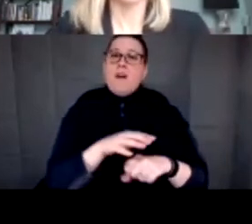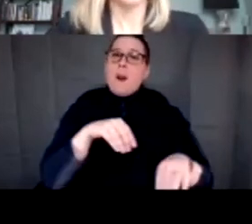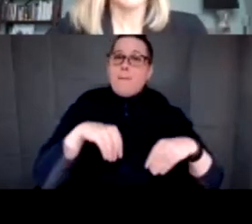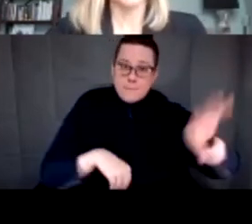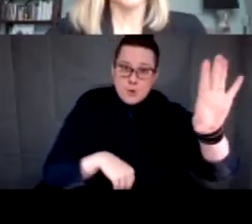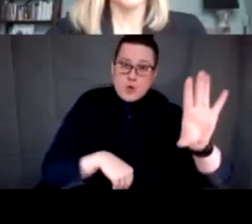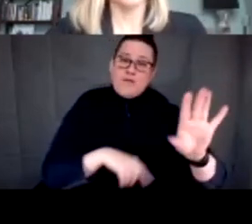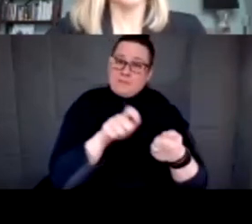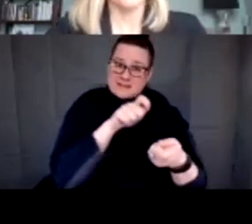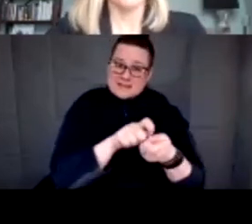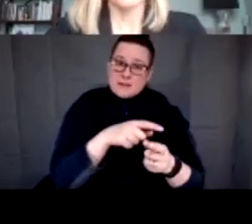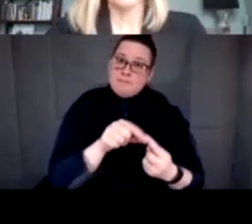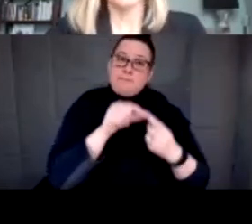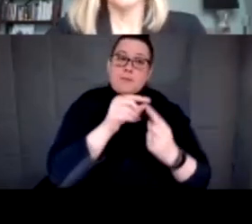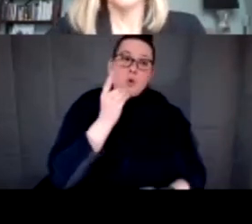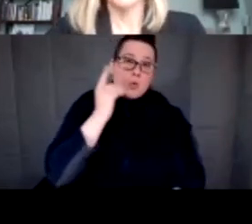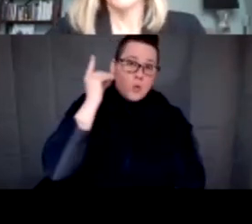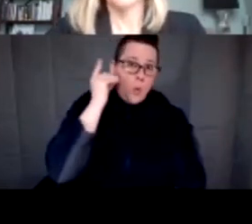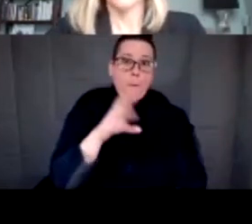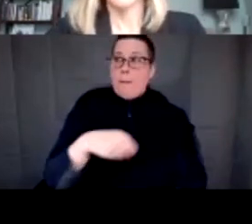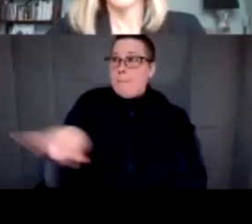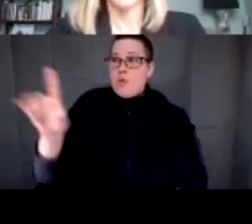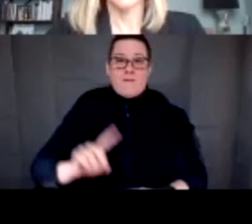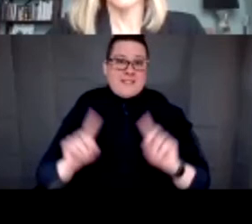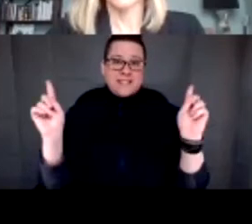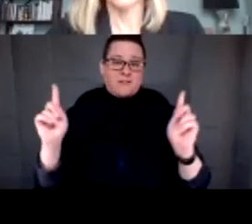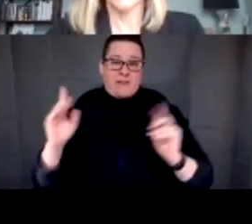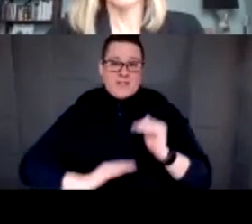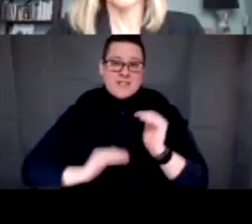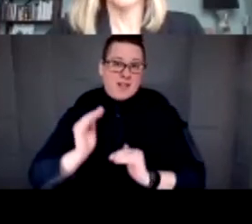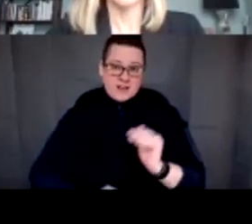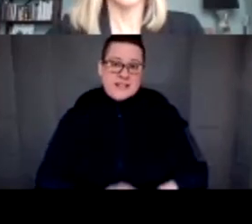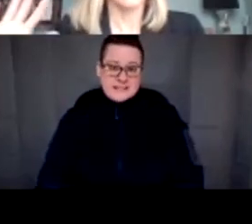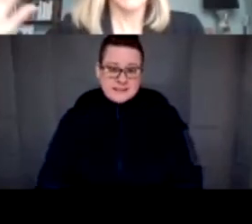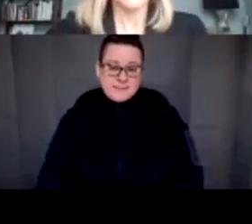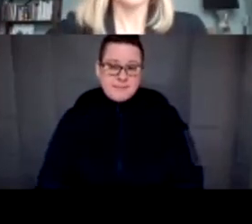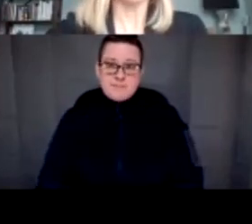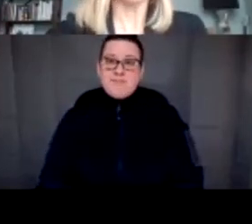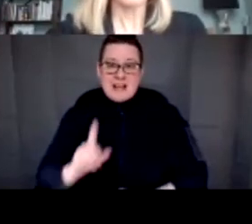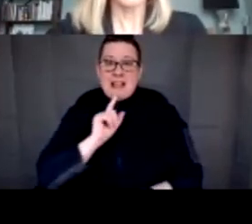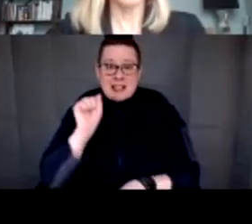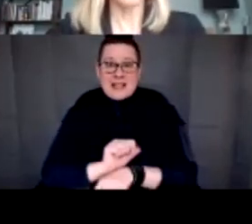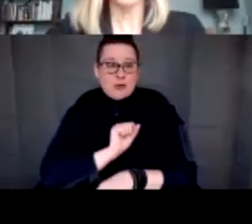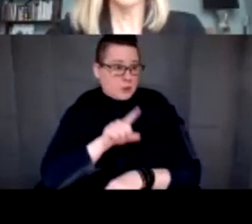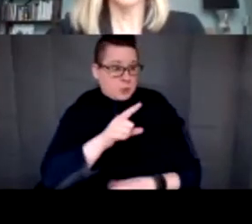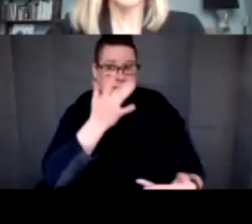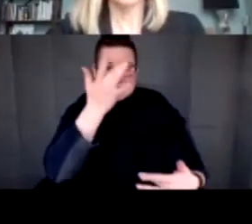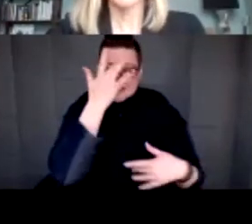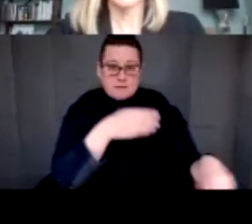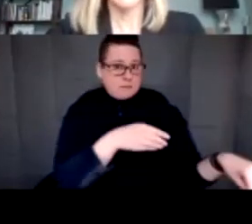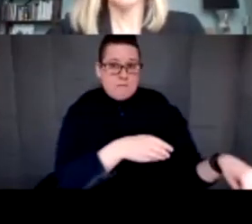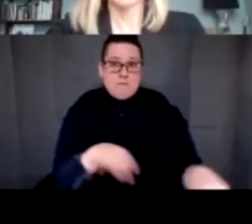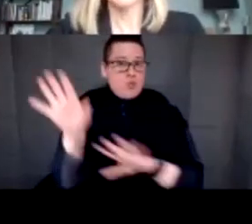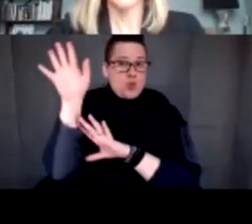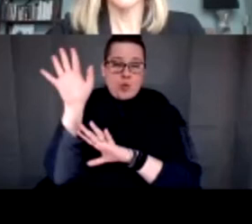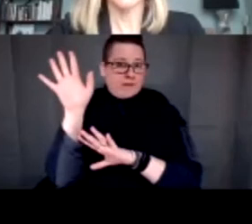a specified dorm or they were moved to a different facility. So they were literally moved to one